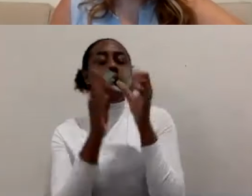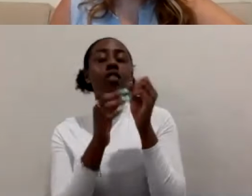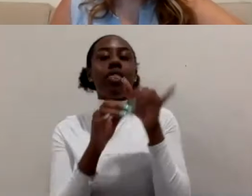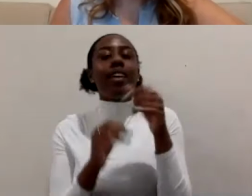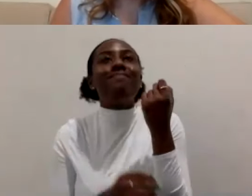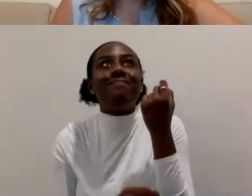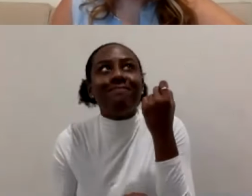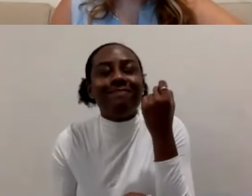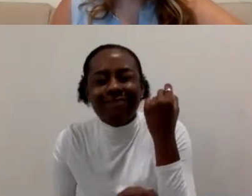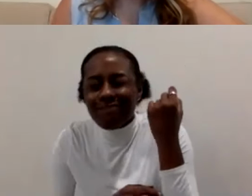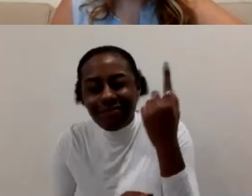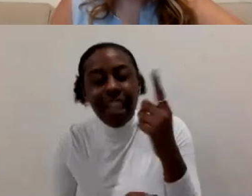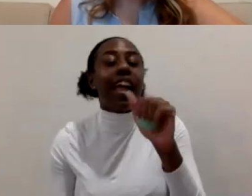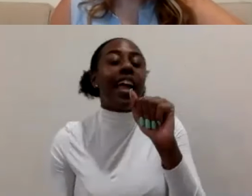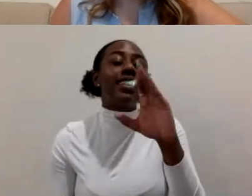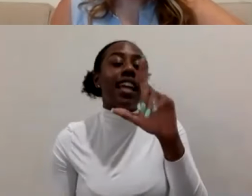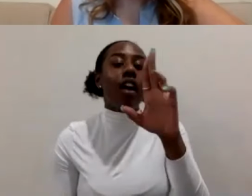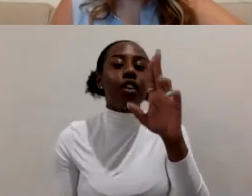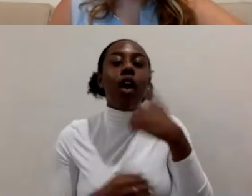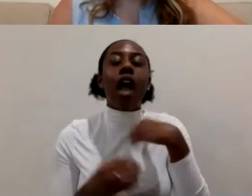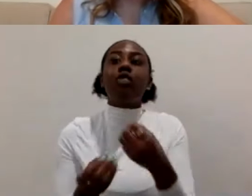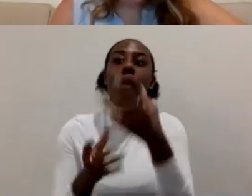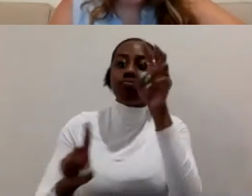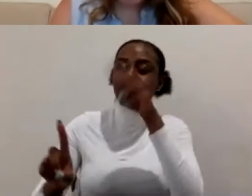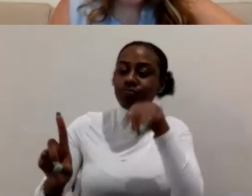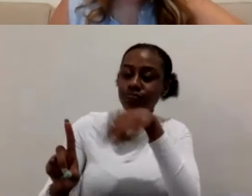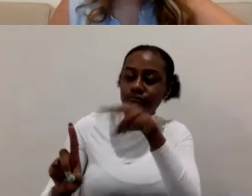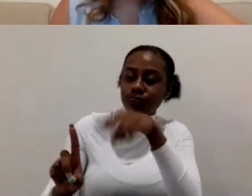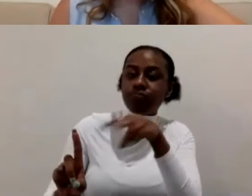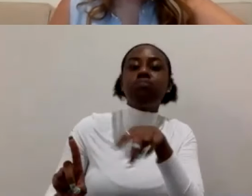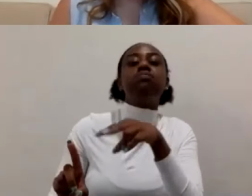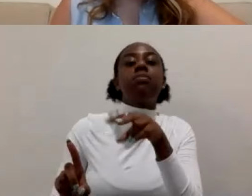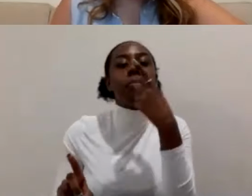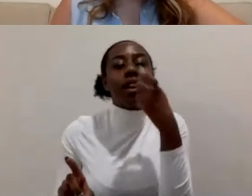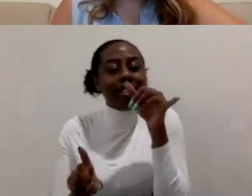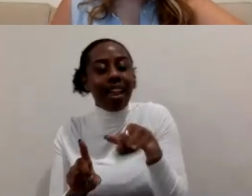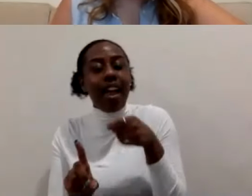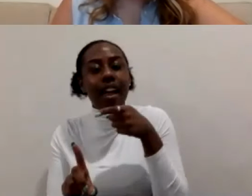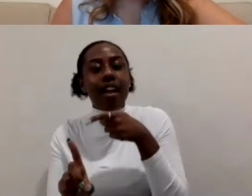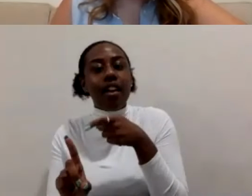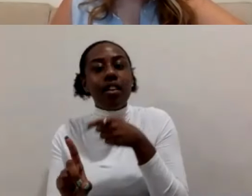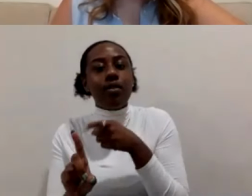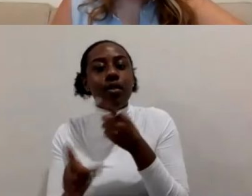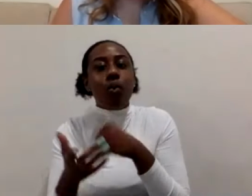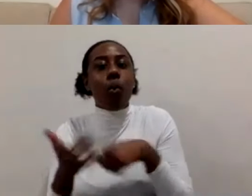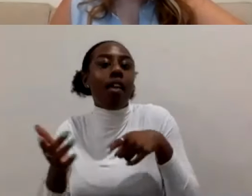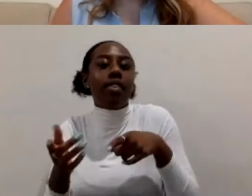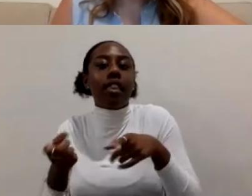now that the ACLU takes on so much surveillance work, since that was really what they grew out of.